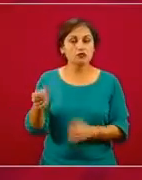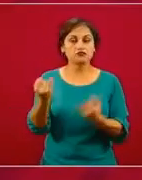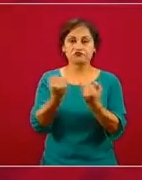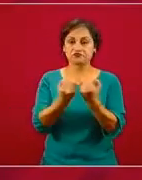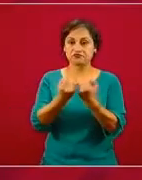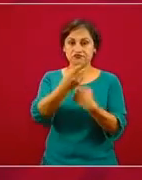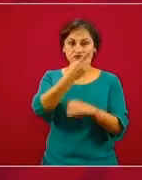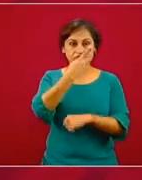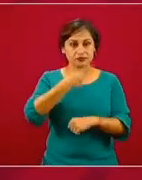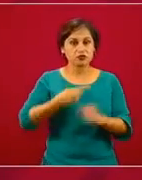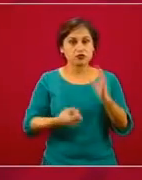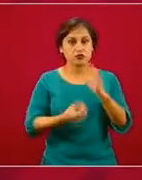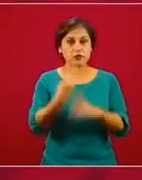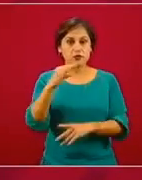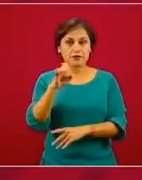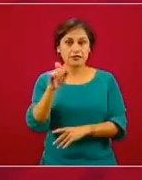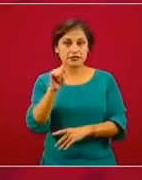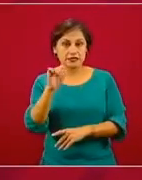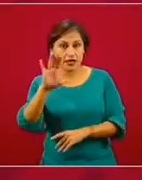with the